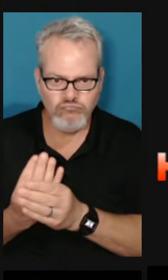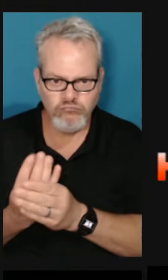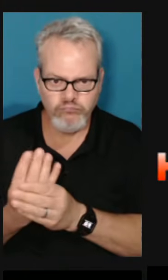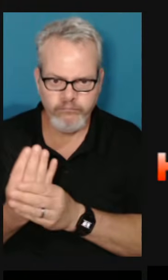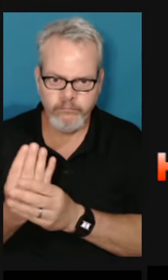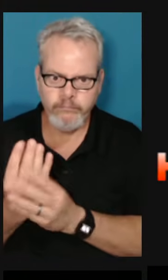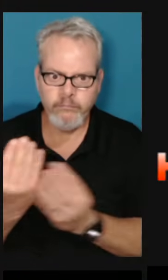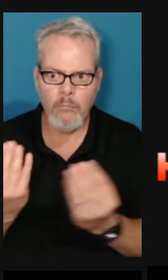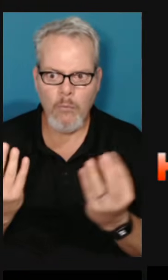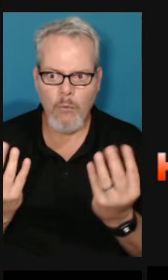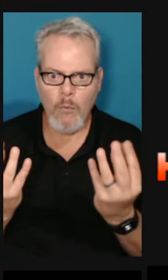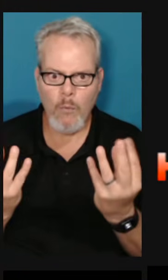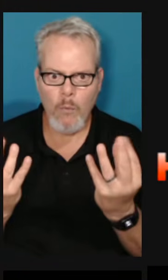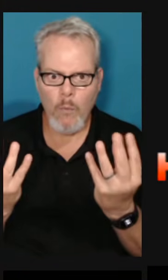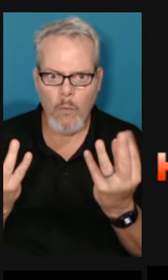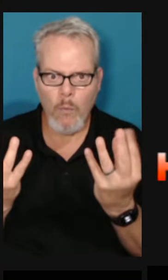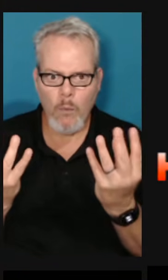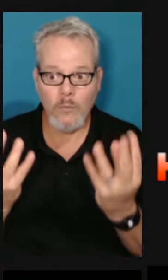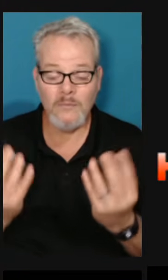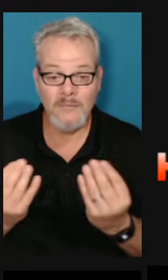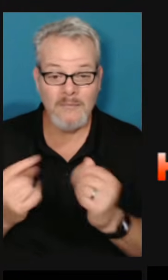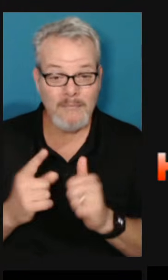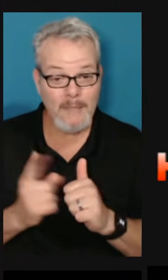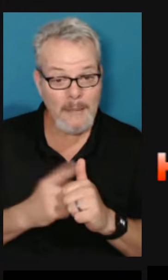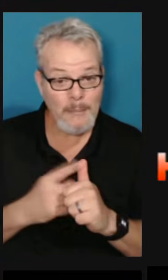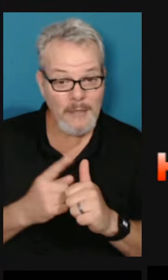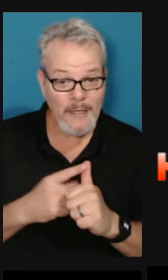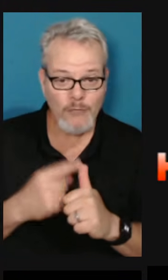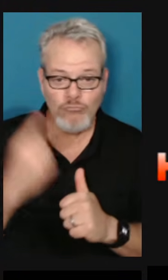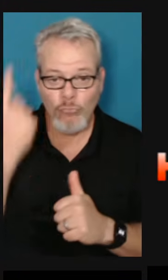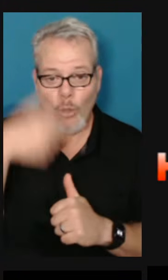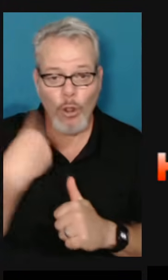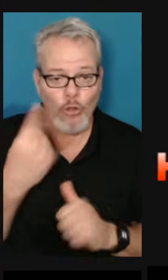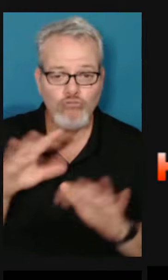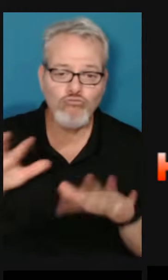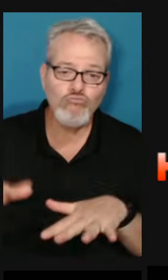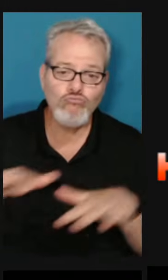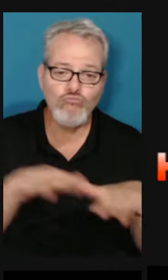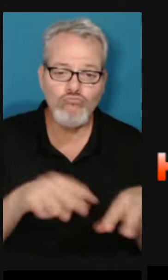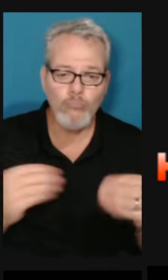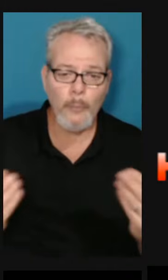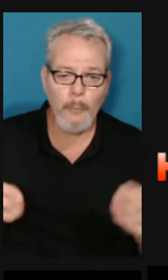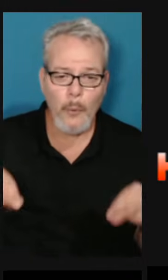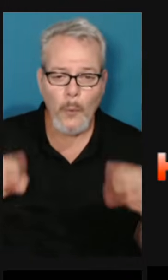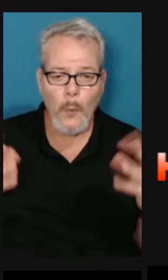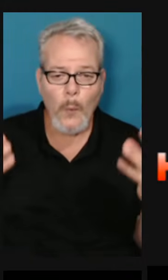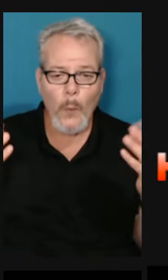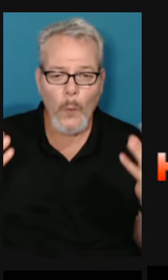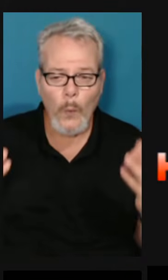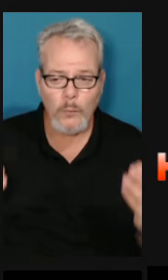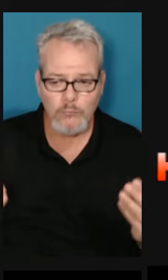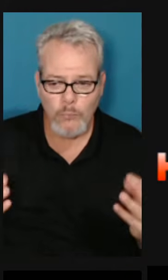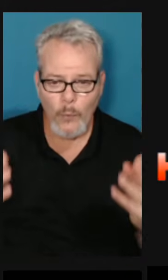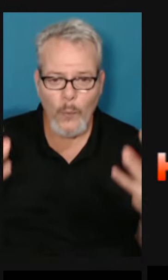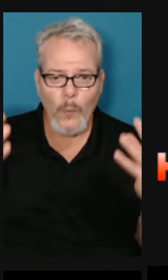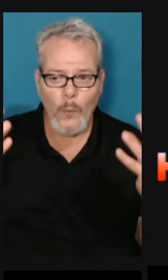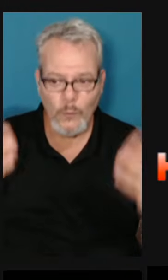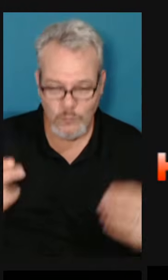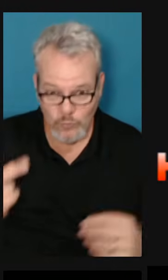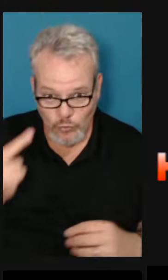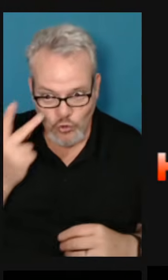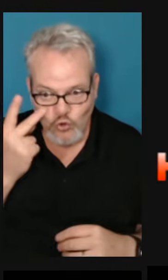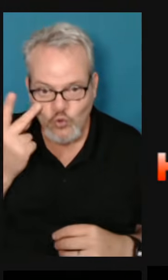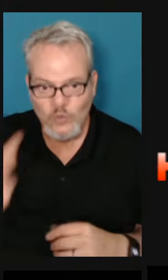start to see in the beginning, it looked all cool, like everything was going to be fun, and you'll see that throughout this video. There's like